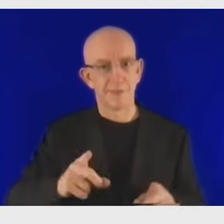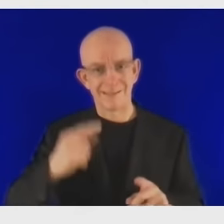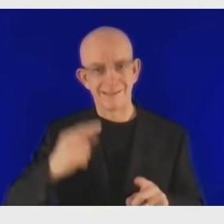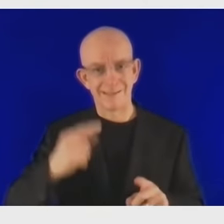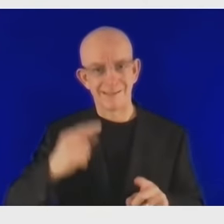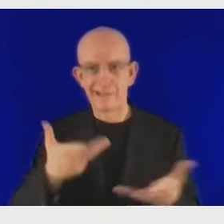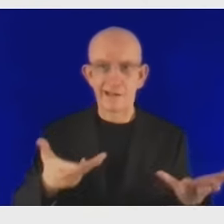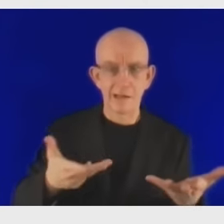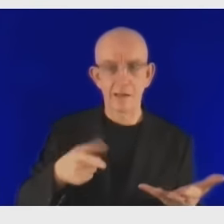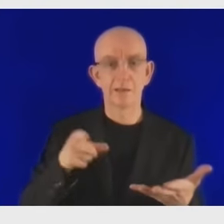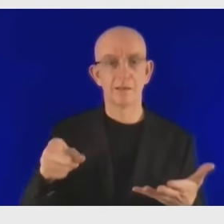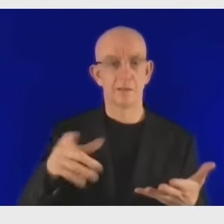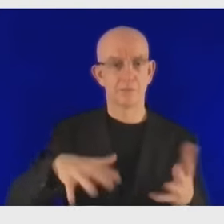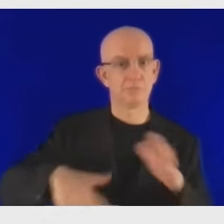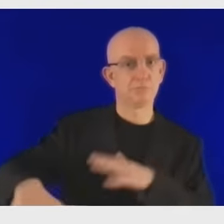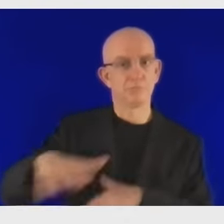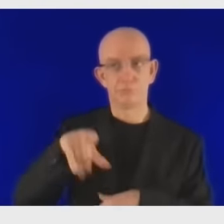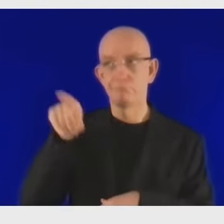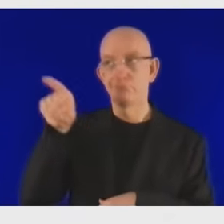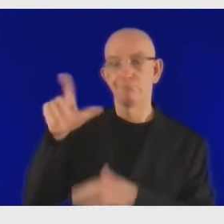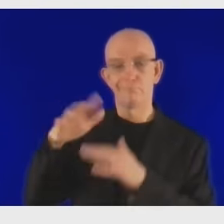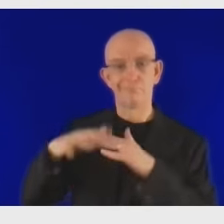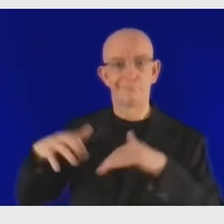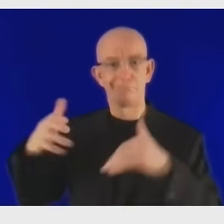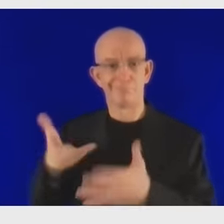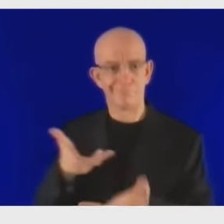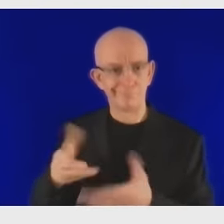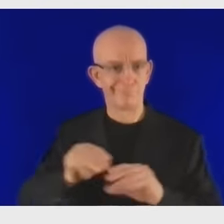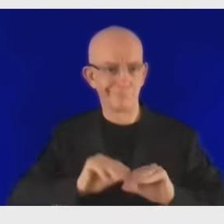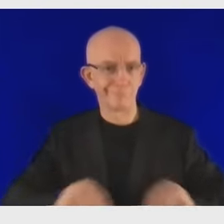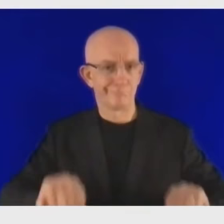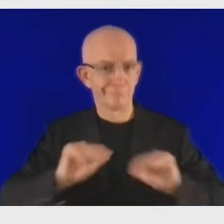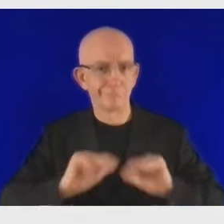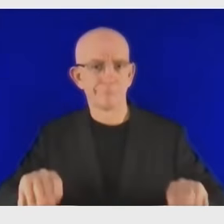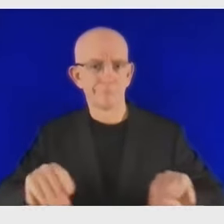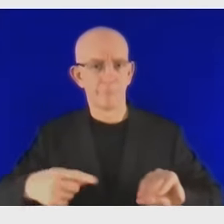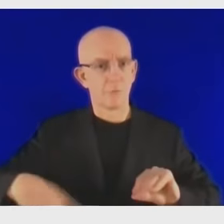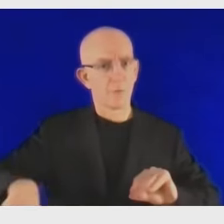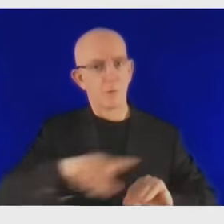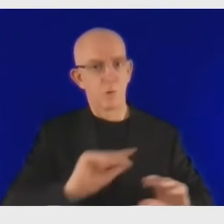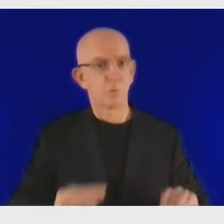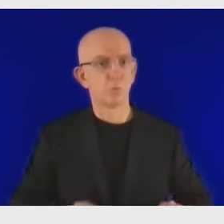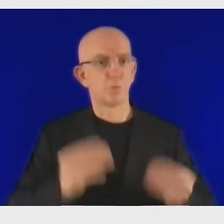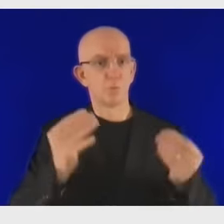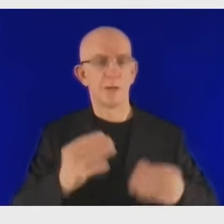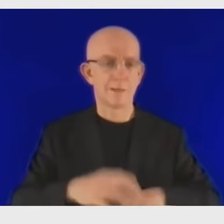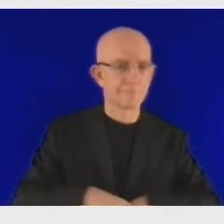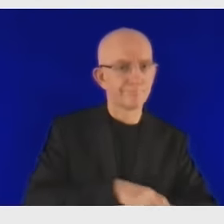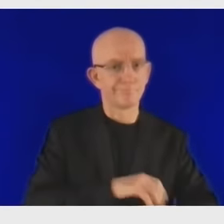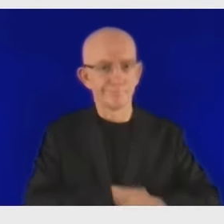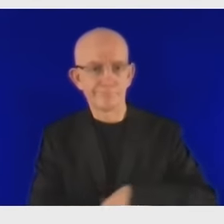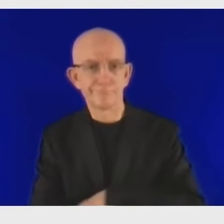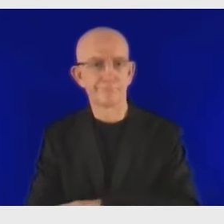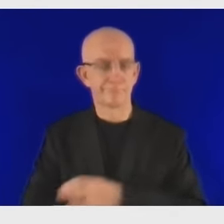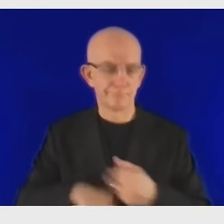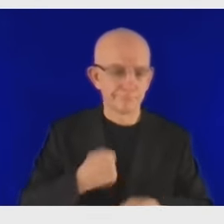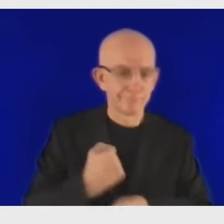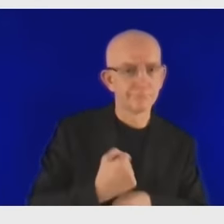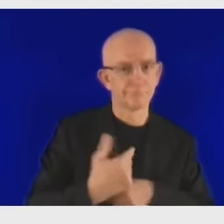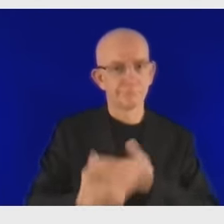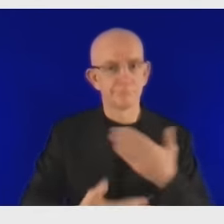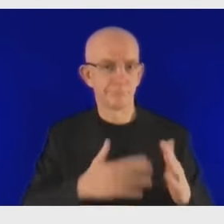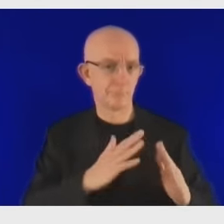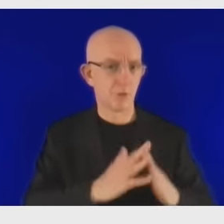never sustainable when sustainability is a foreign idea delivered by foreign people through foreign